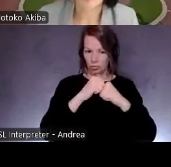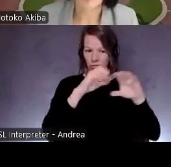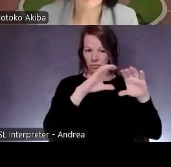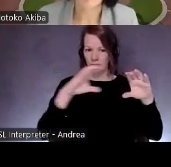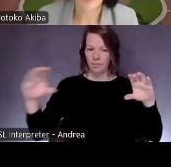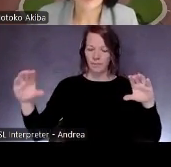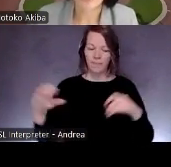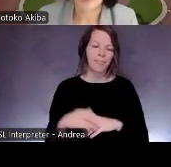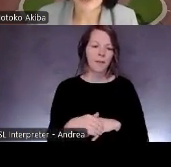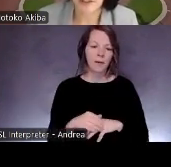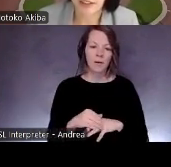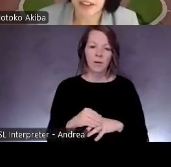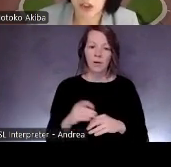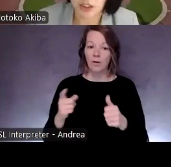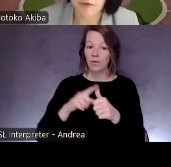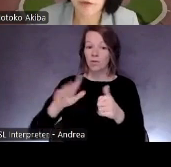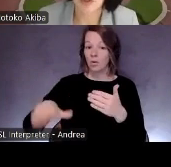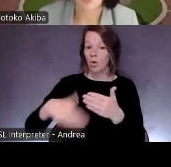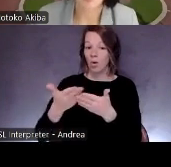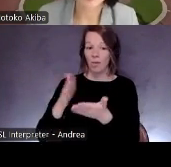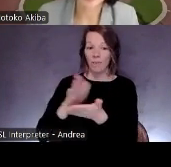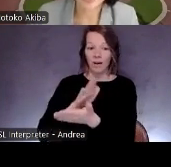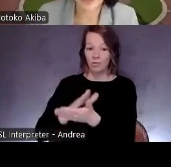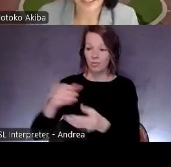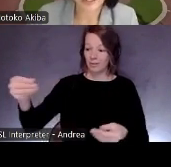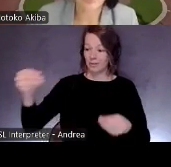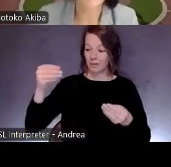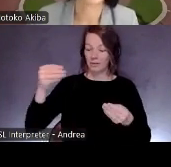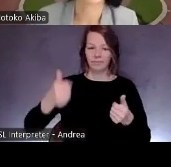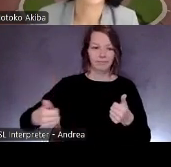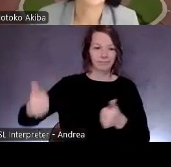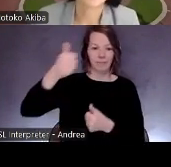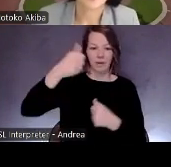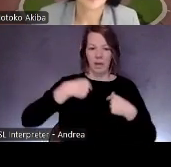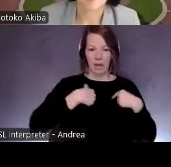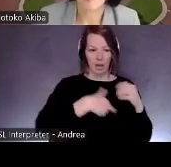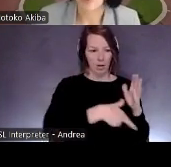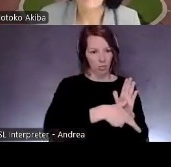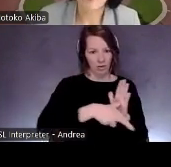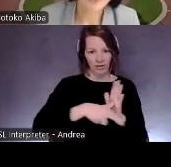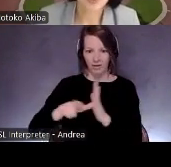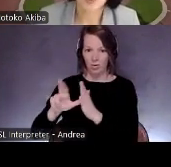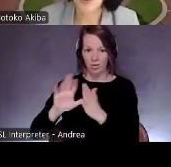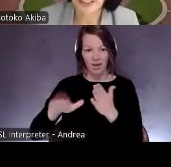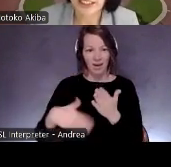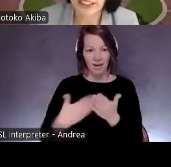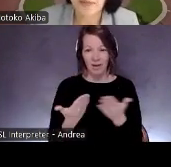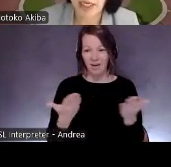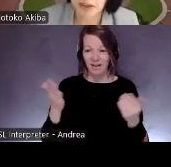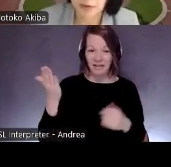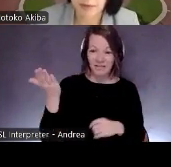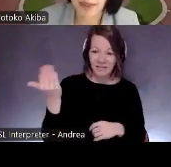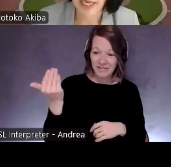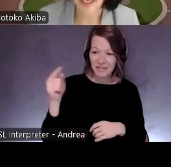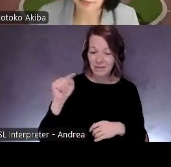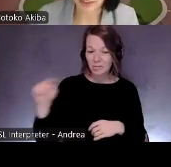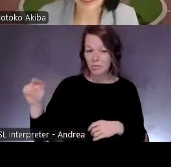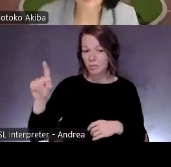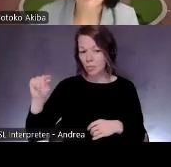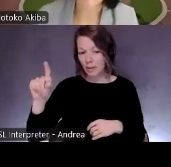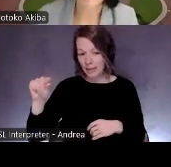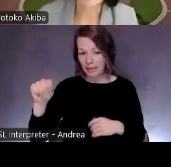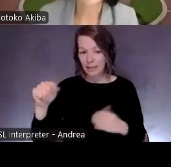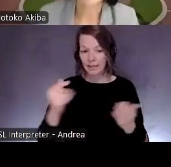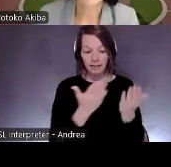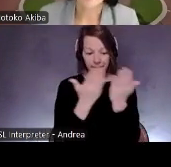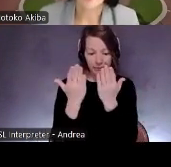first reviewed by the editor-in-chief. So basically, I review about 15 to 20 manuscripts that comes in